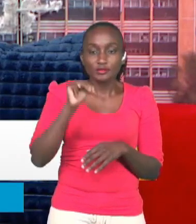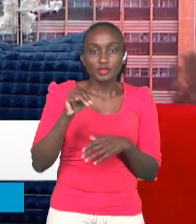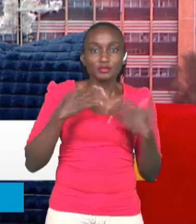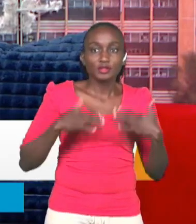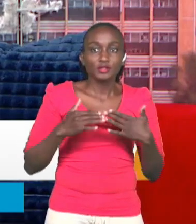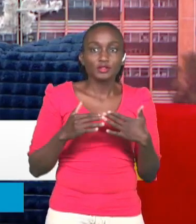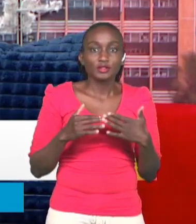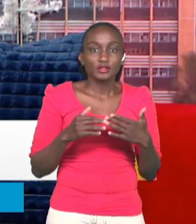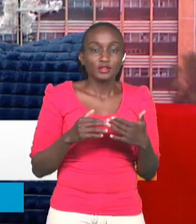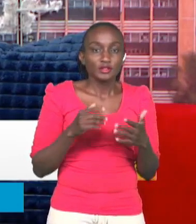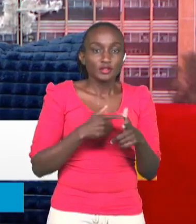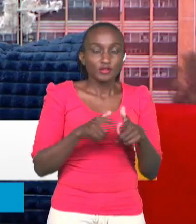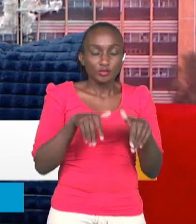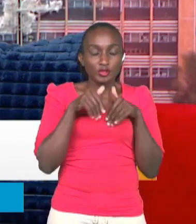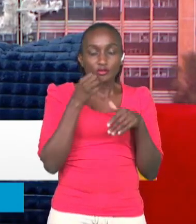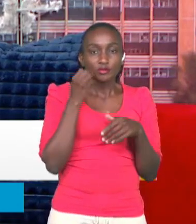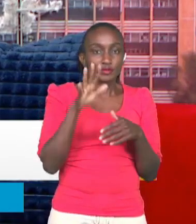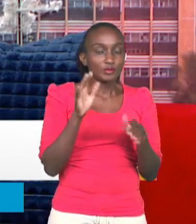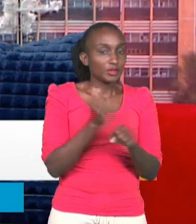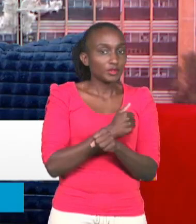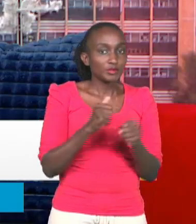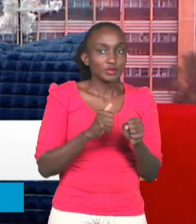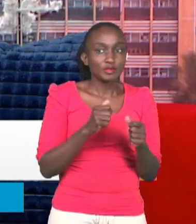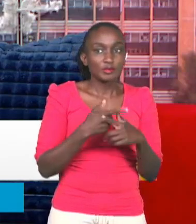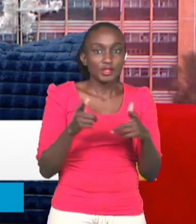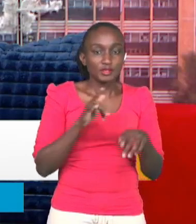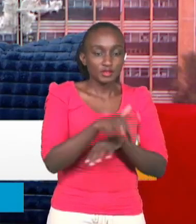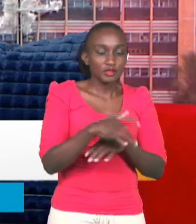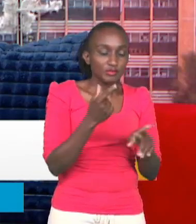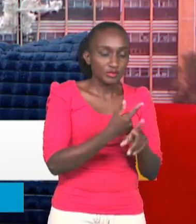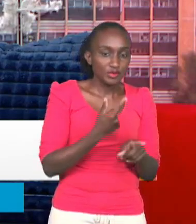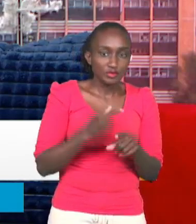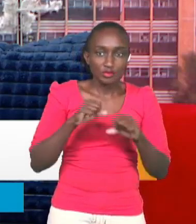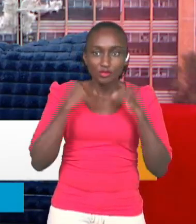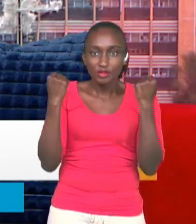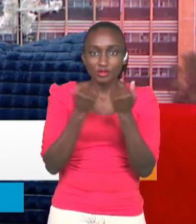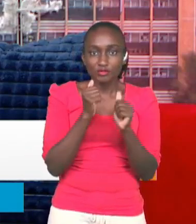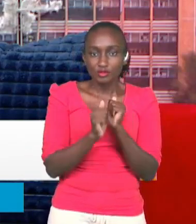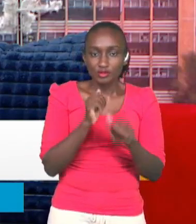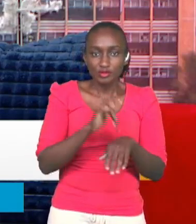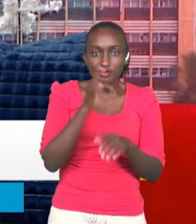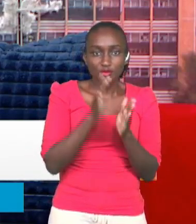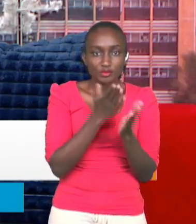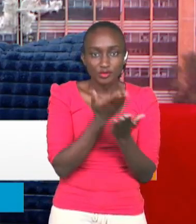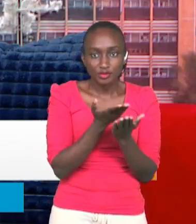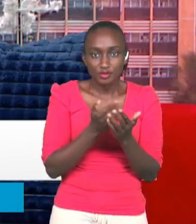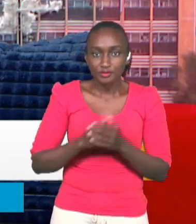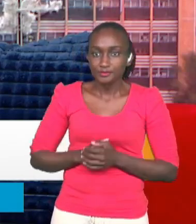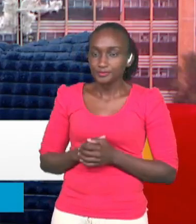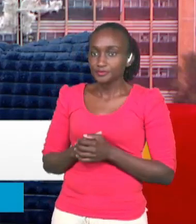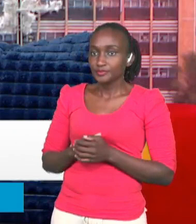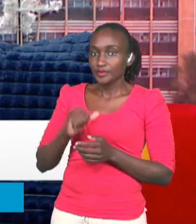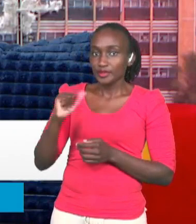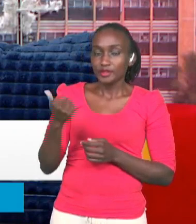that I wait for a feedback. Mm-hmm. It's going to be impossible. But they send to strategic organizations mm-hmm. which are affected by the proposals. Okay. Yeah. Evan Souma